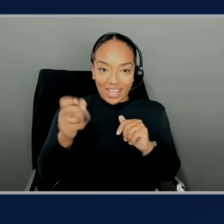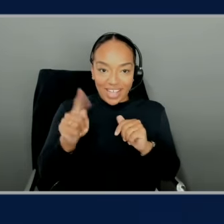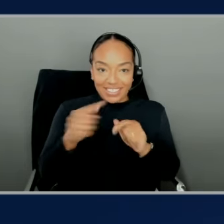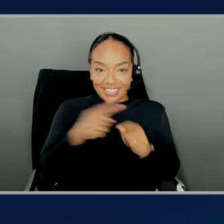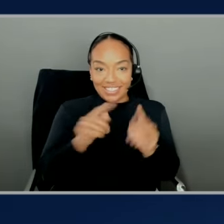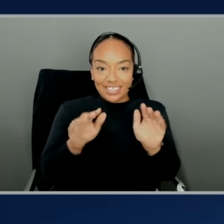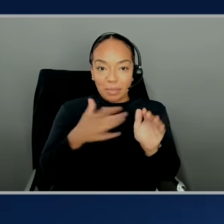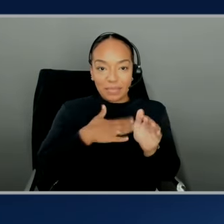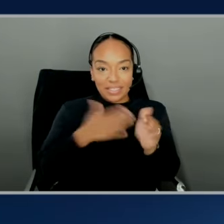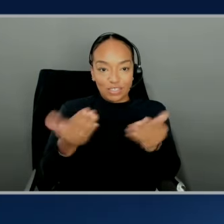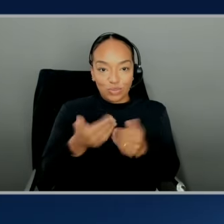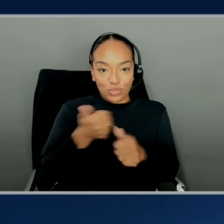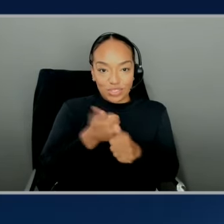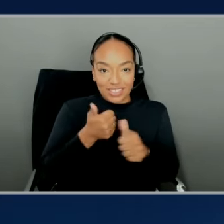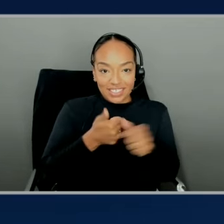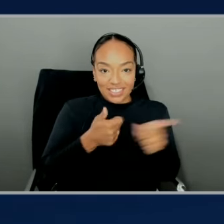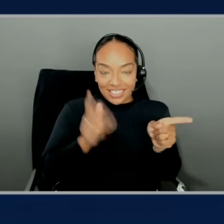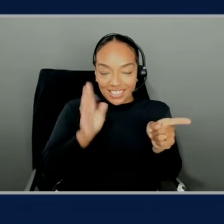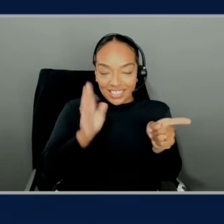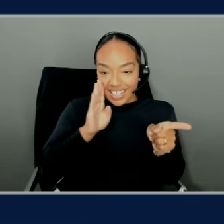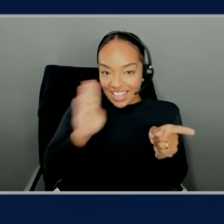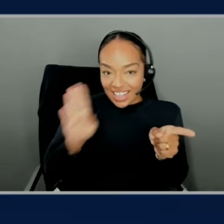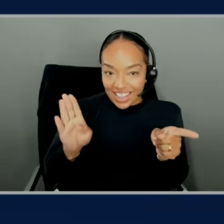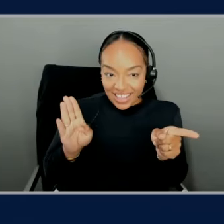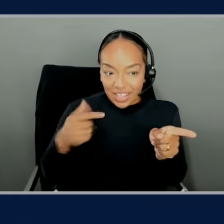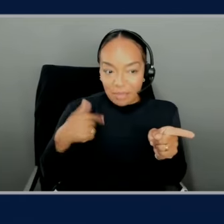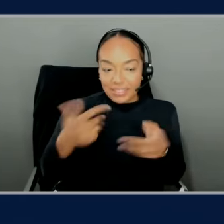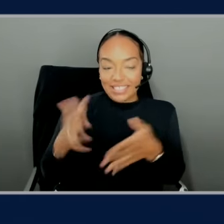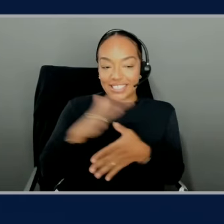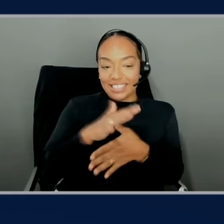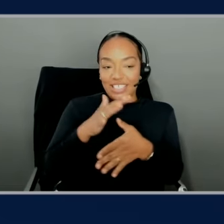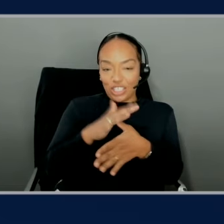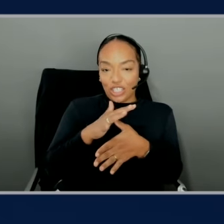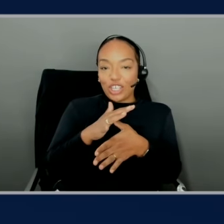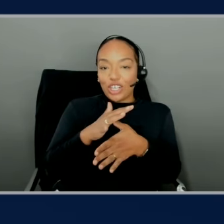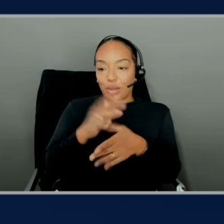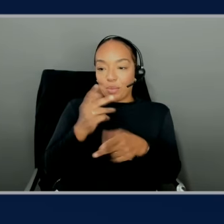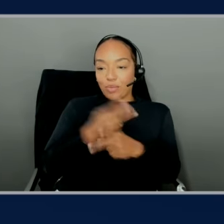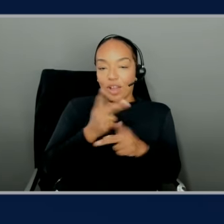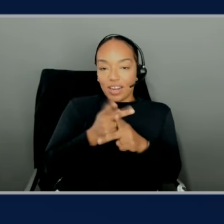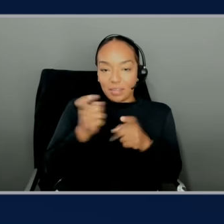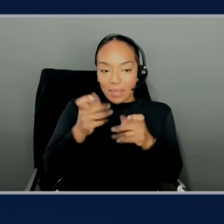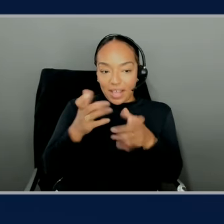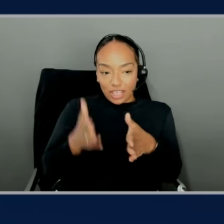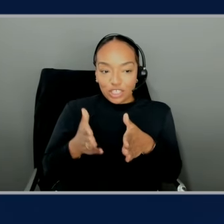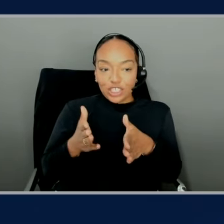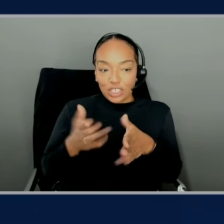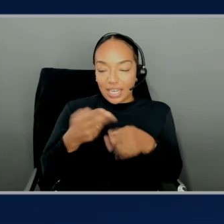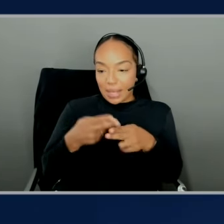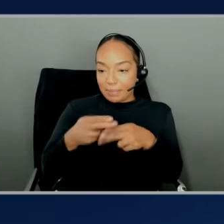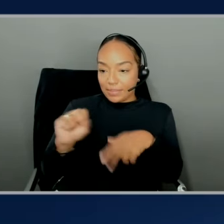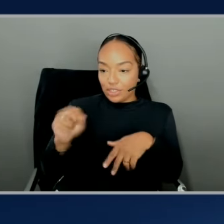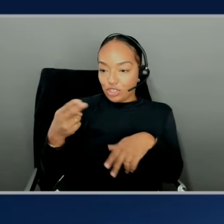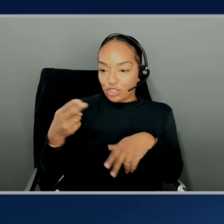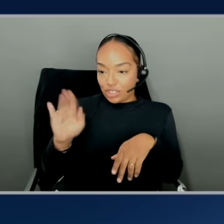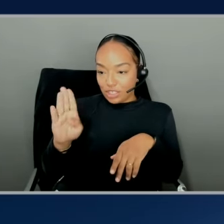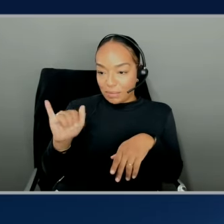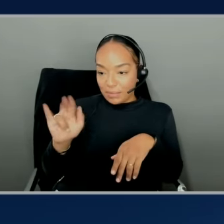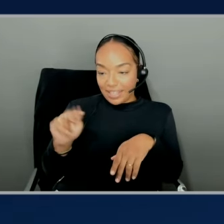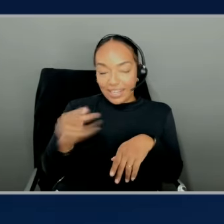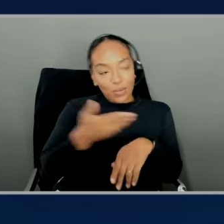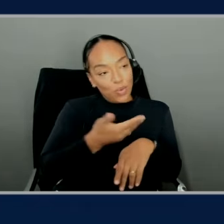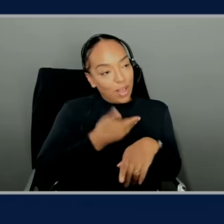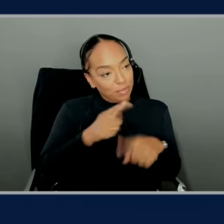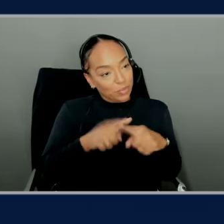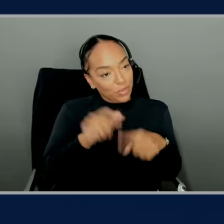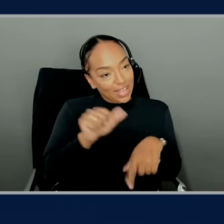people at home. Hey, I'm Shibin Michaelraj. I'm a senior product manager on the SageMaker Studio team. All right. Welcome to AWS OnAir and